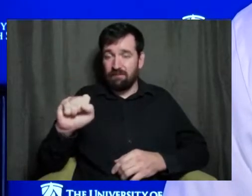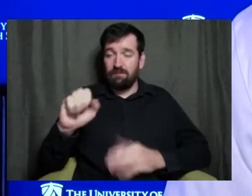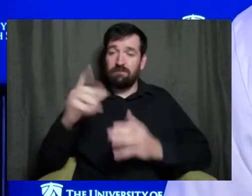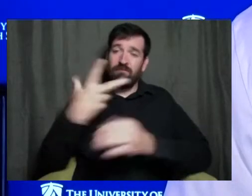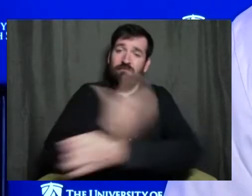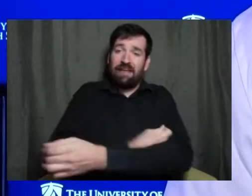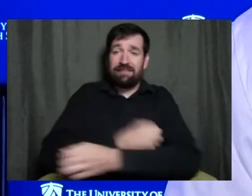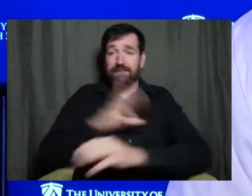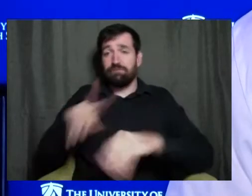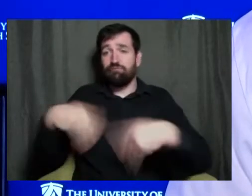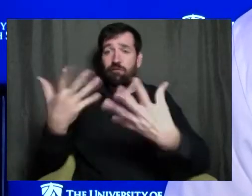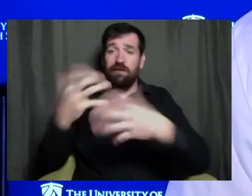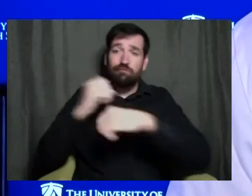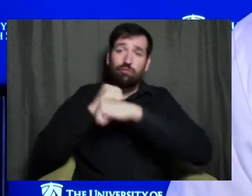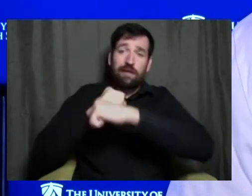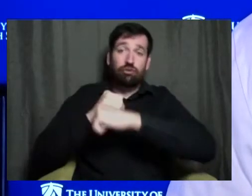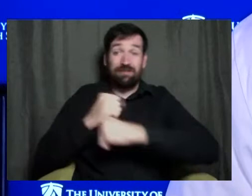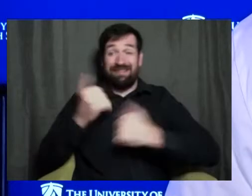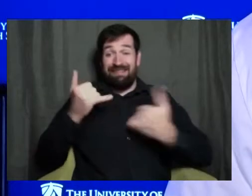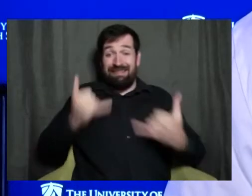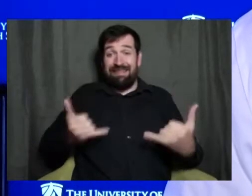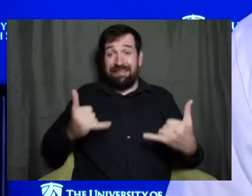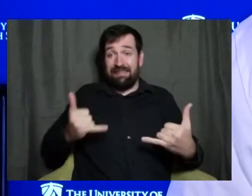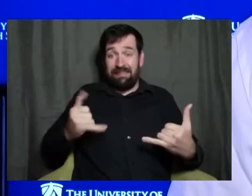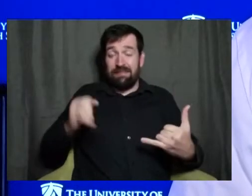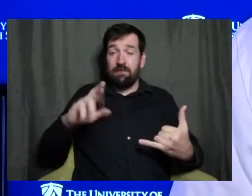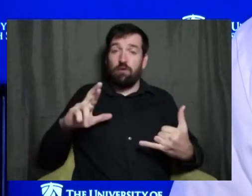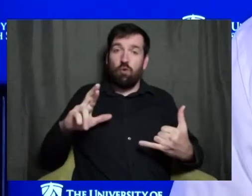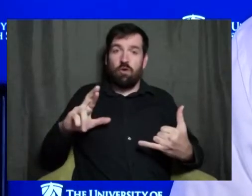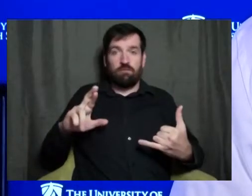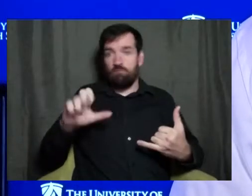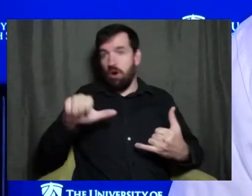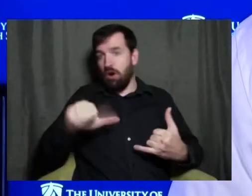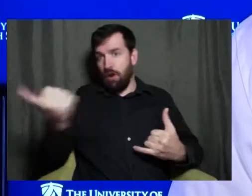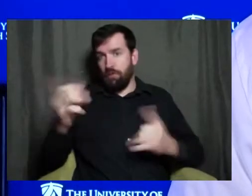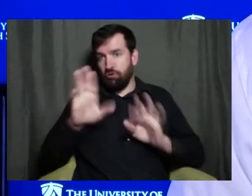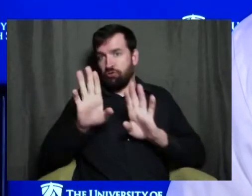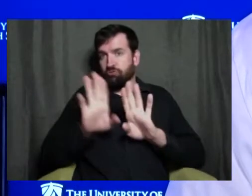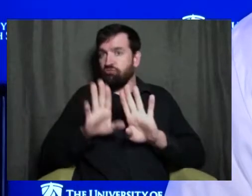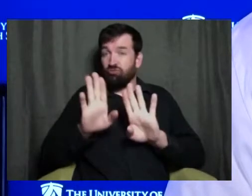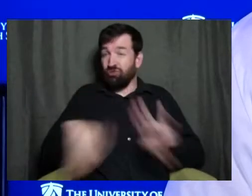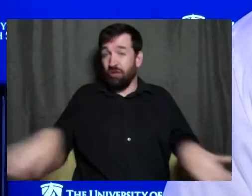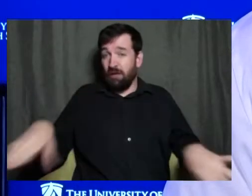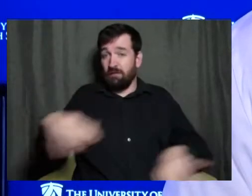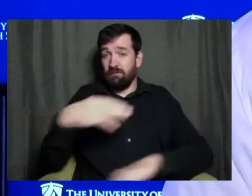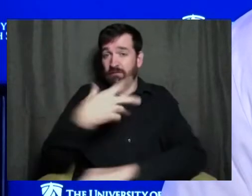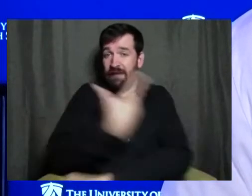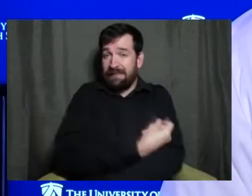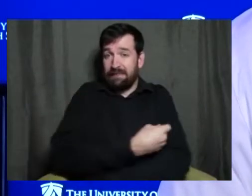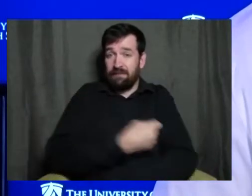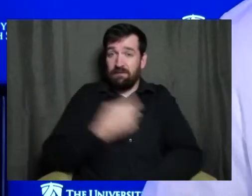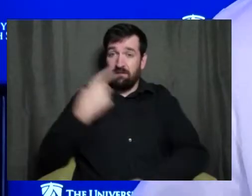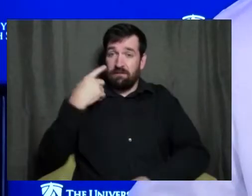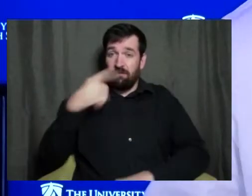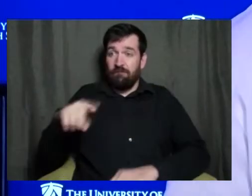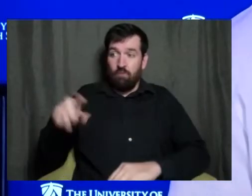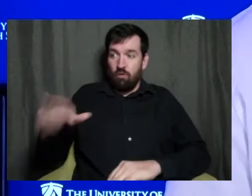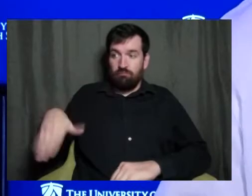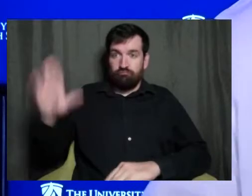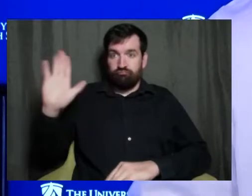it's this vaccine or, more importantly, all those other childhood vaccines for those vaccine preventable diseases,